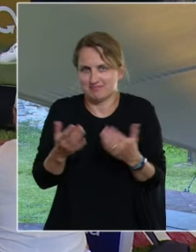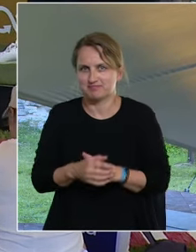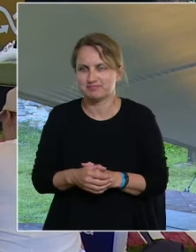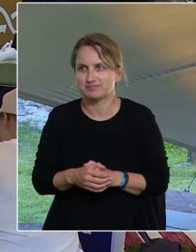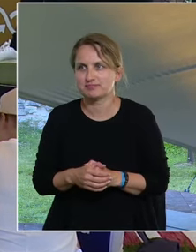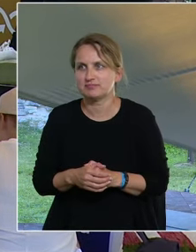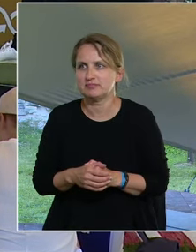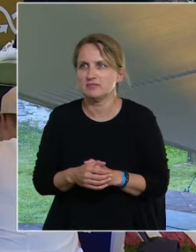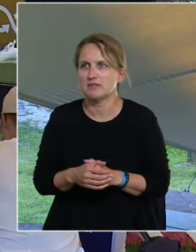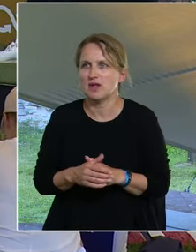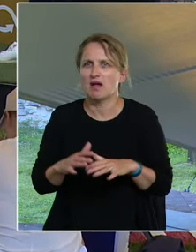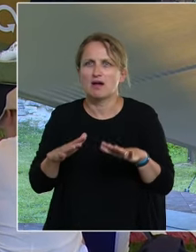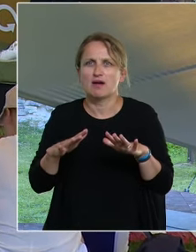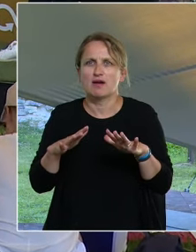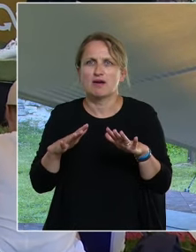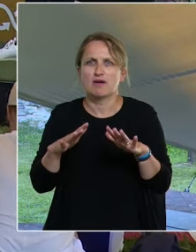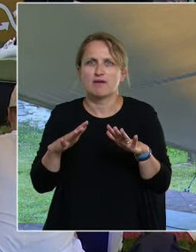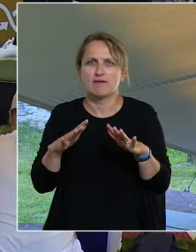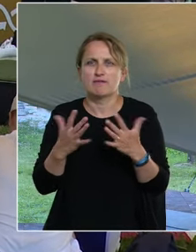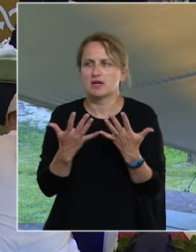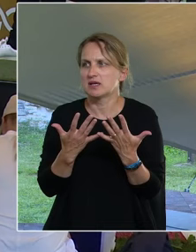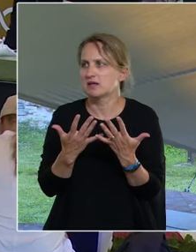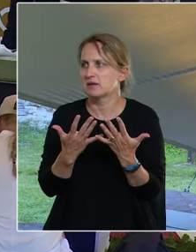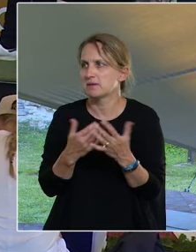rage or our sense of things that are important to us.